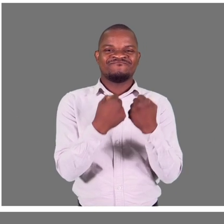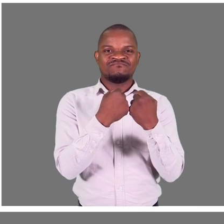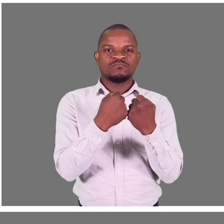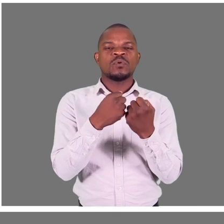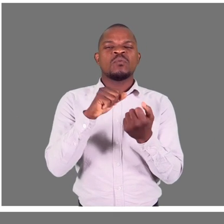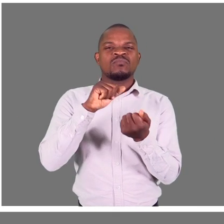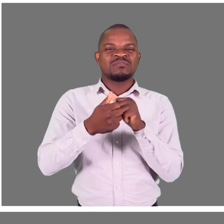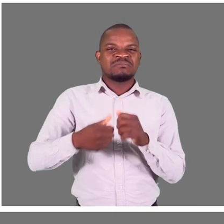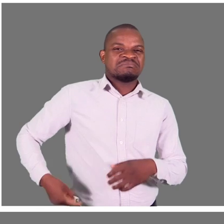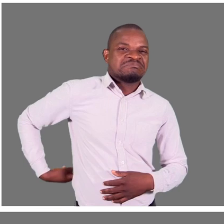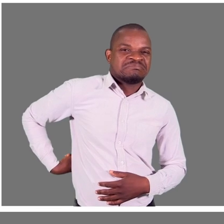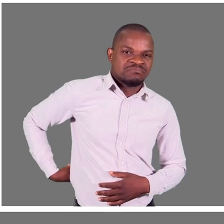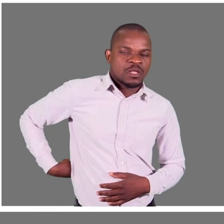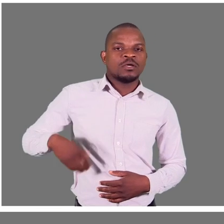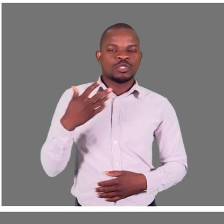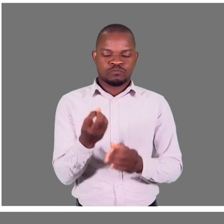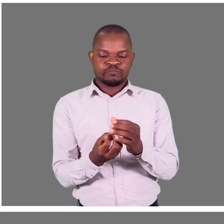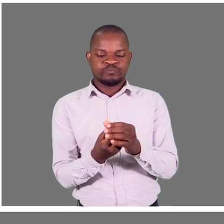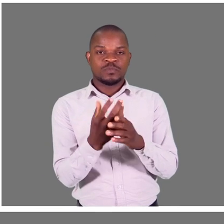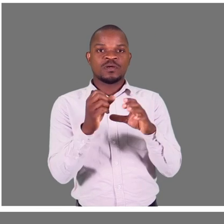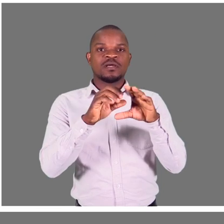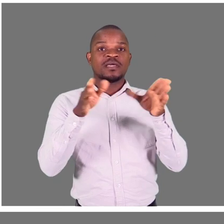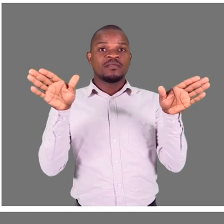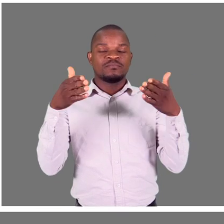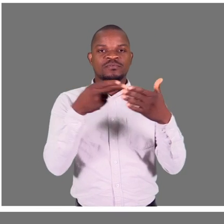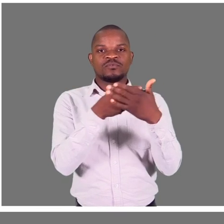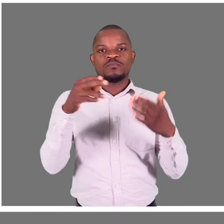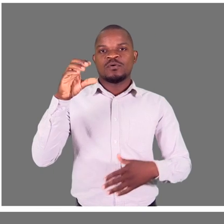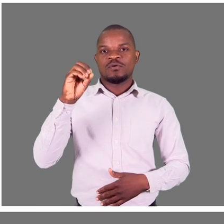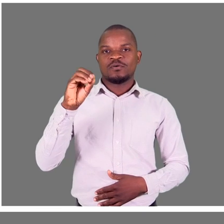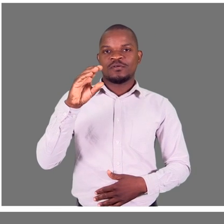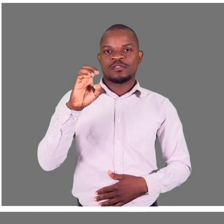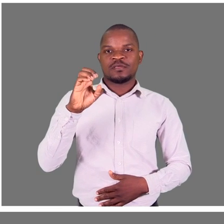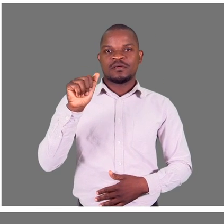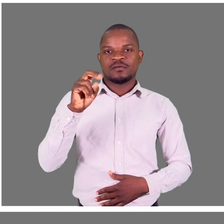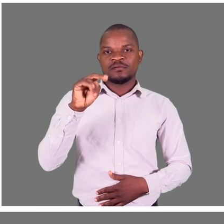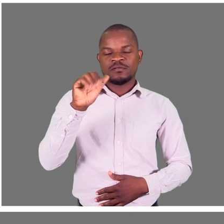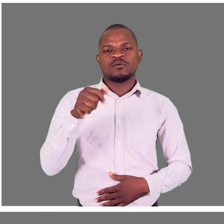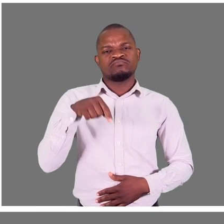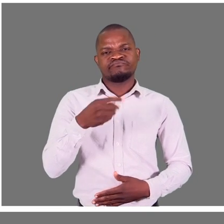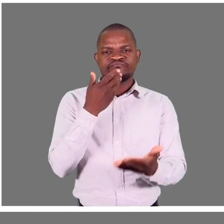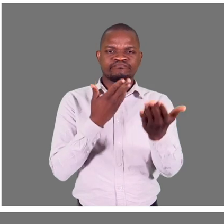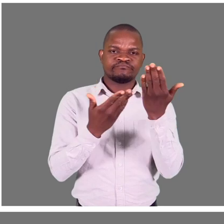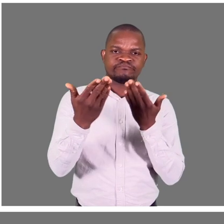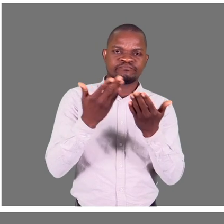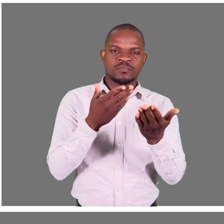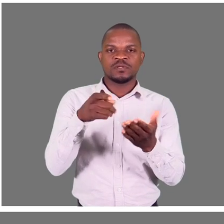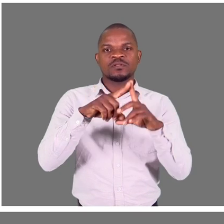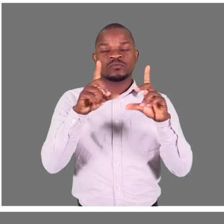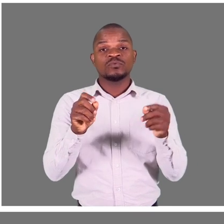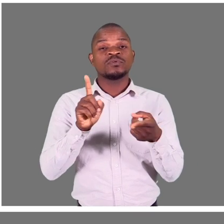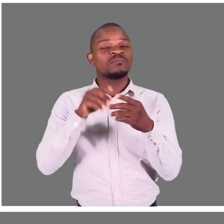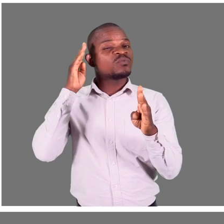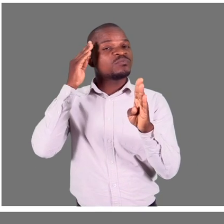created a company called Oceania. Today we are going to about this issue and